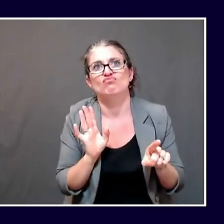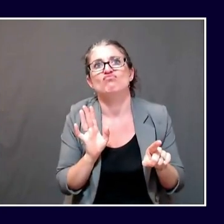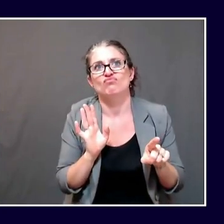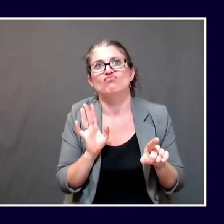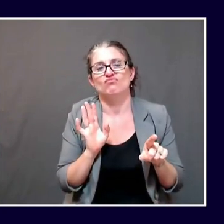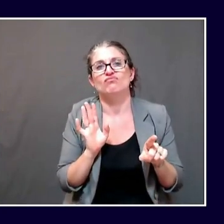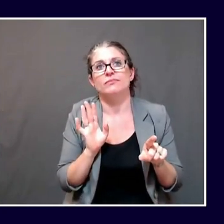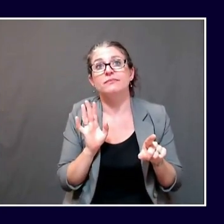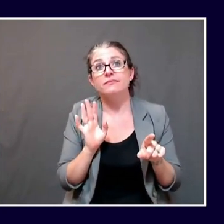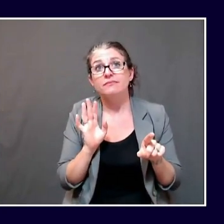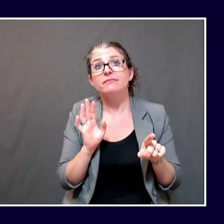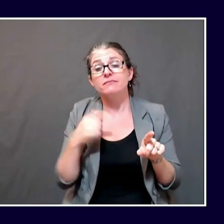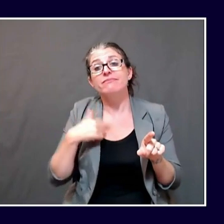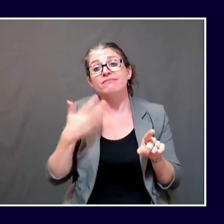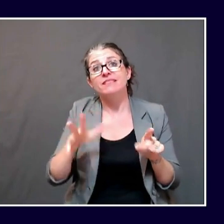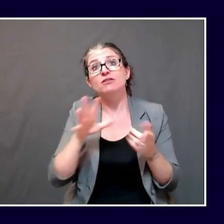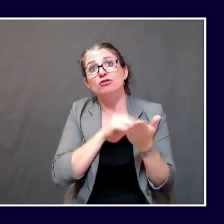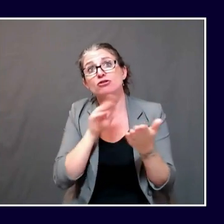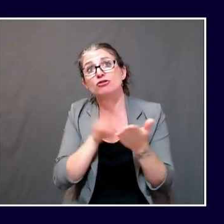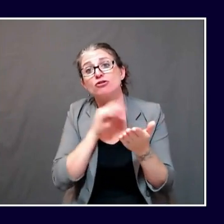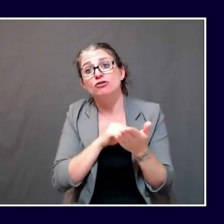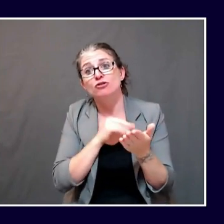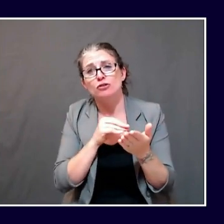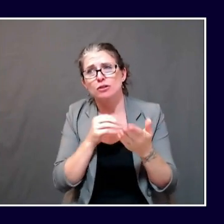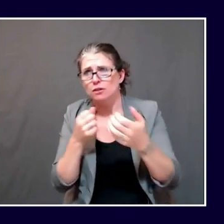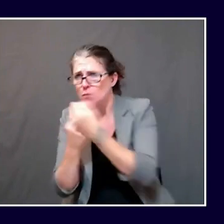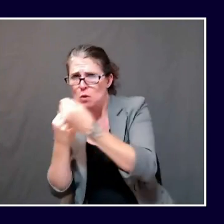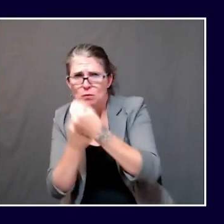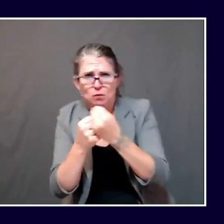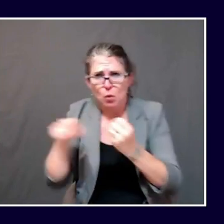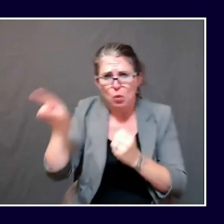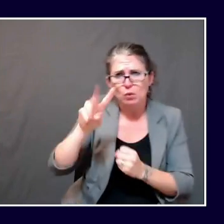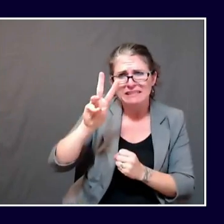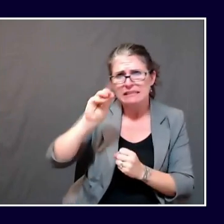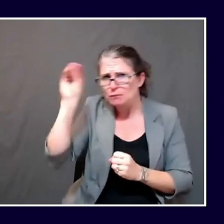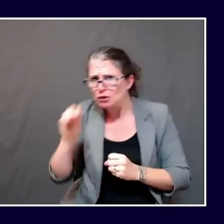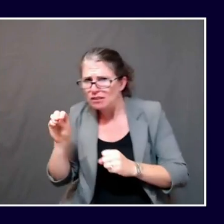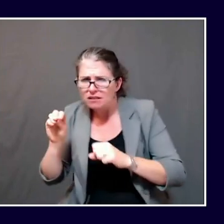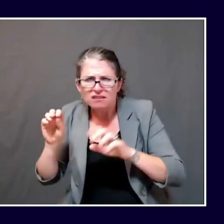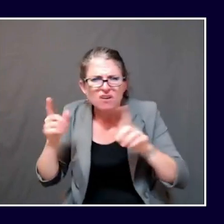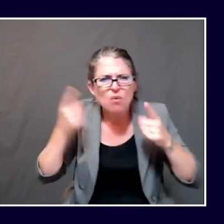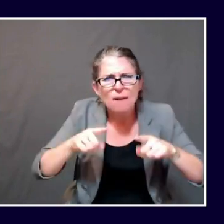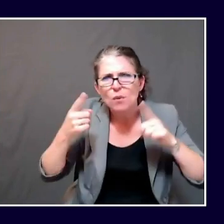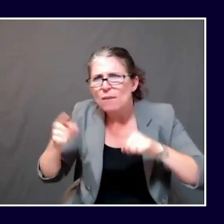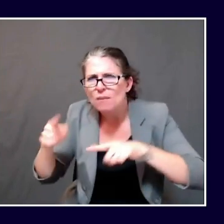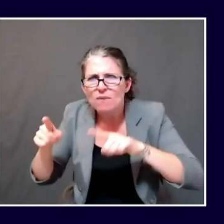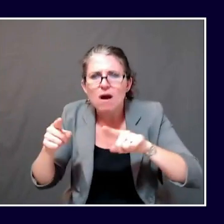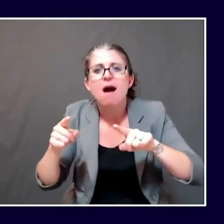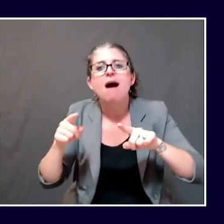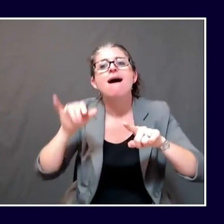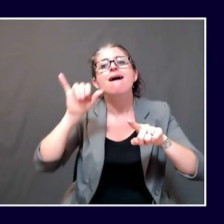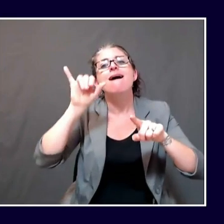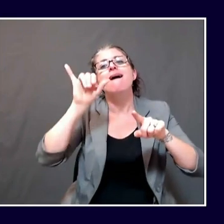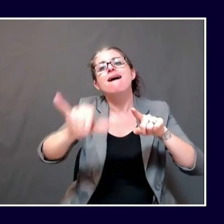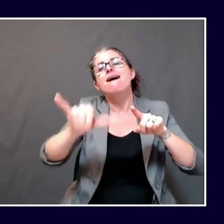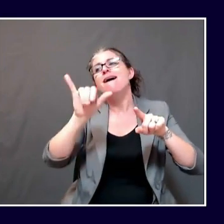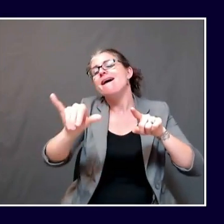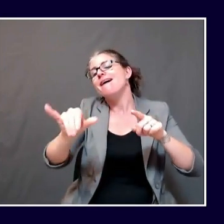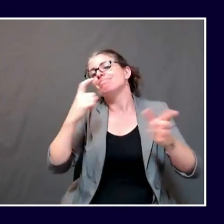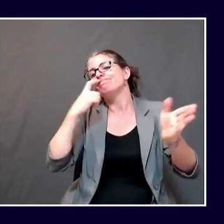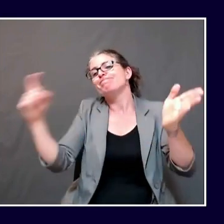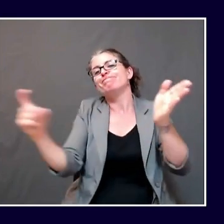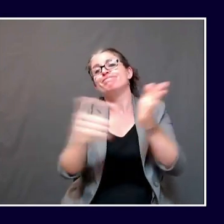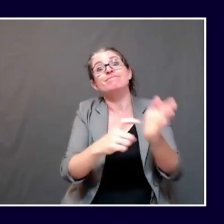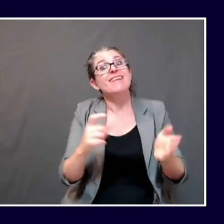professional who are trained in infection control, and few have infection control plans, since, unlike